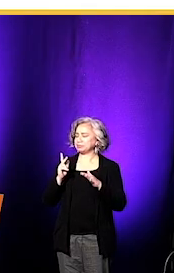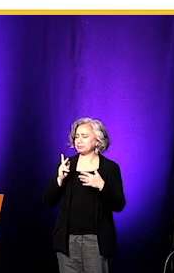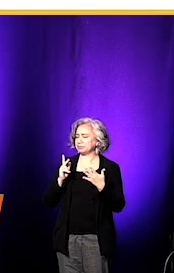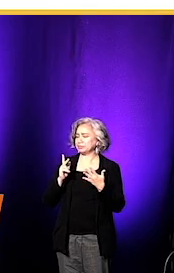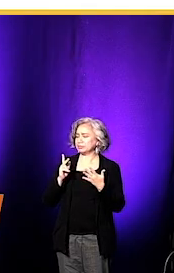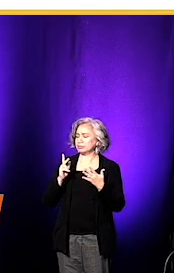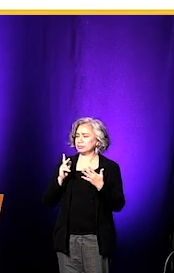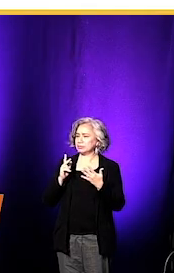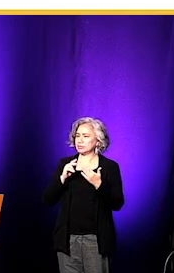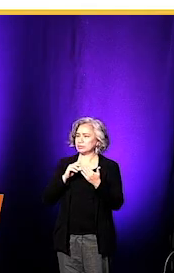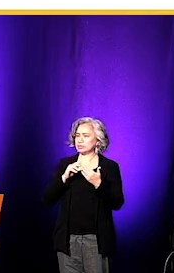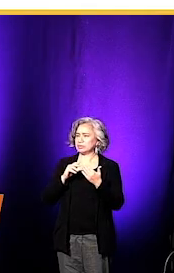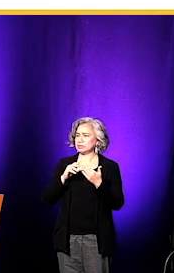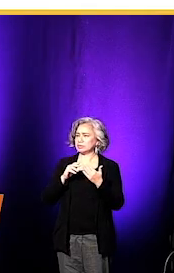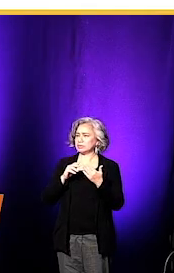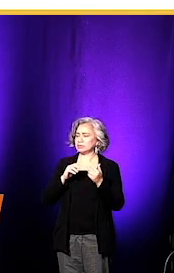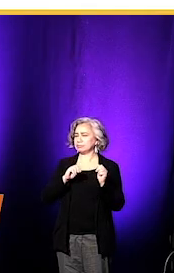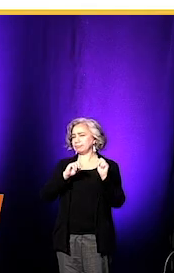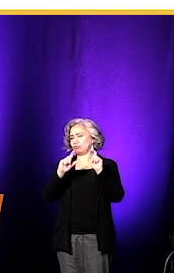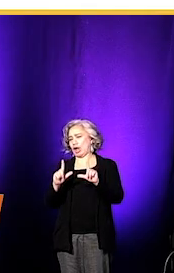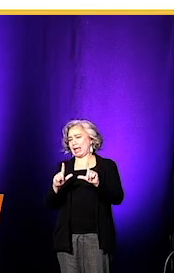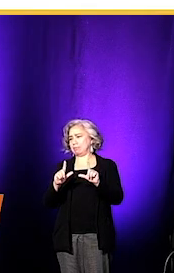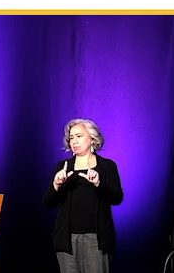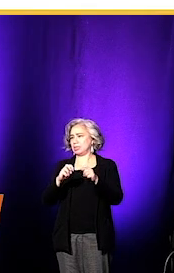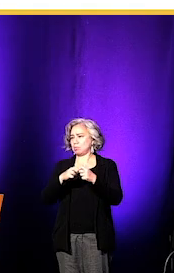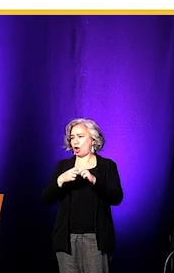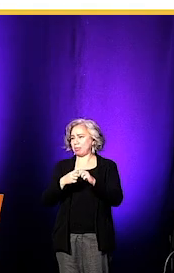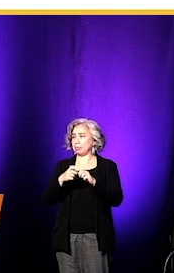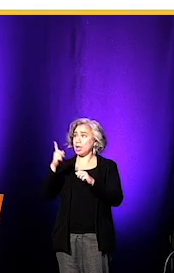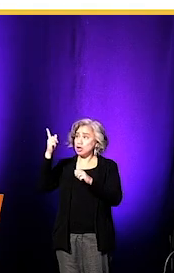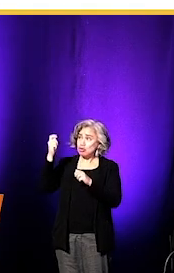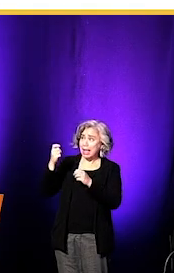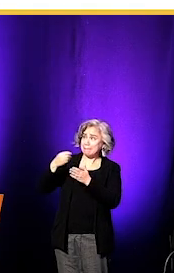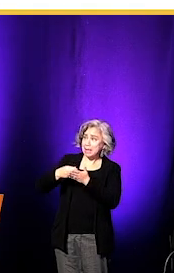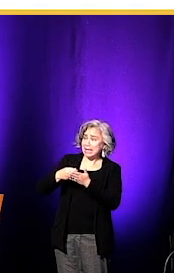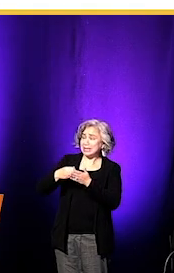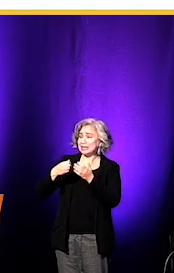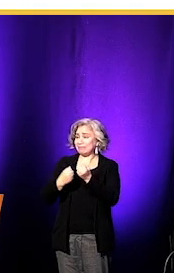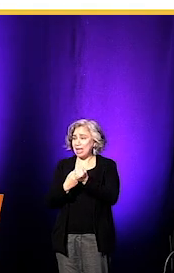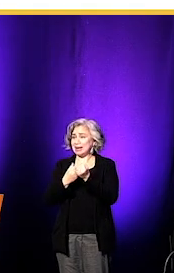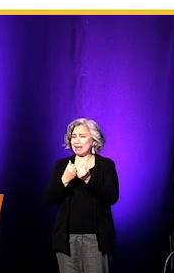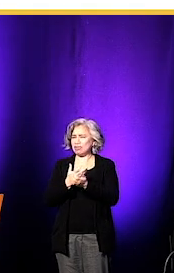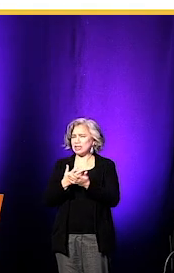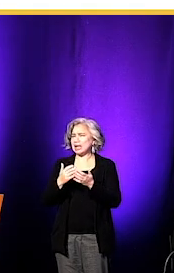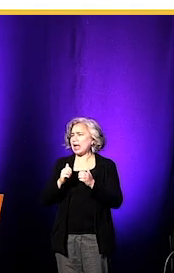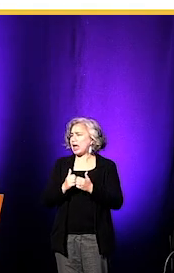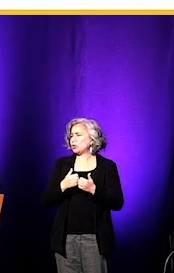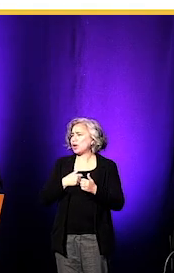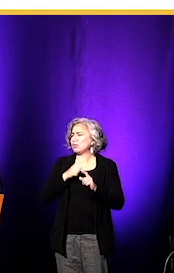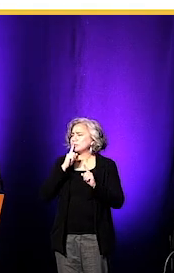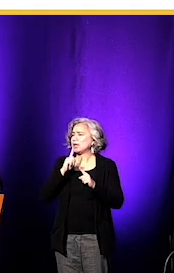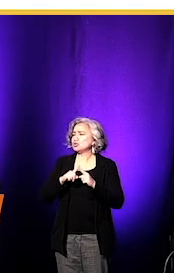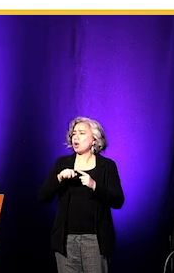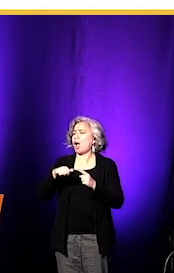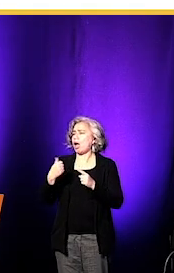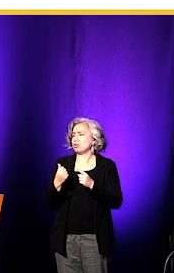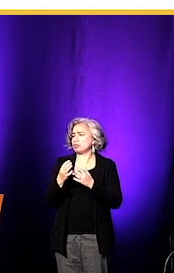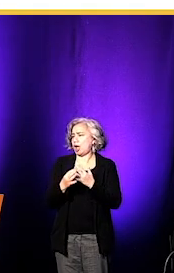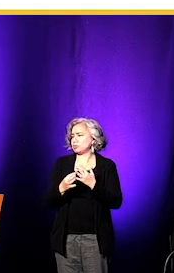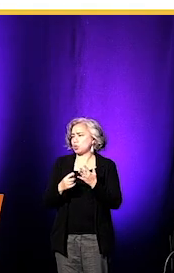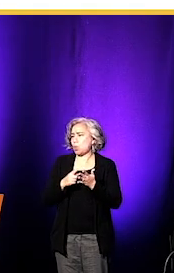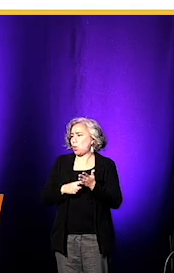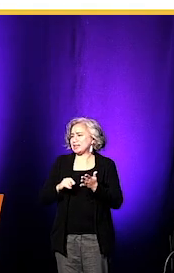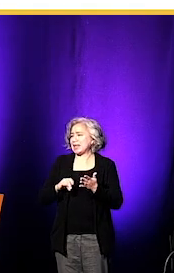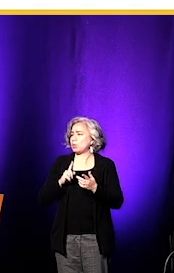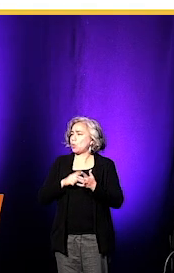problem with how everything is funded by grants, but I don't really know how to respond to what an alternative would be. Like, what are your